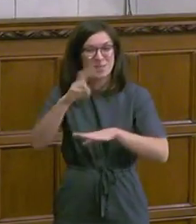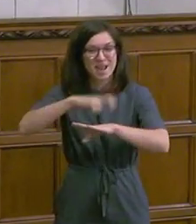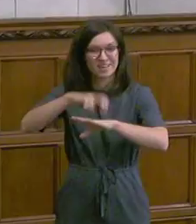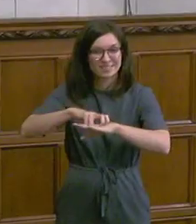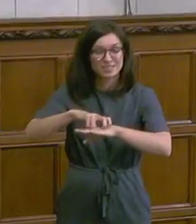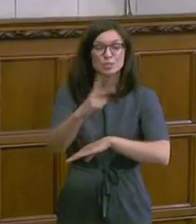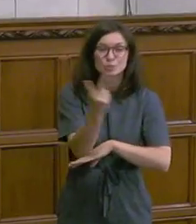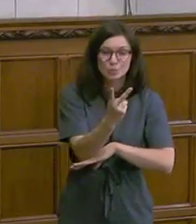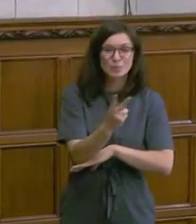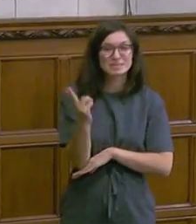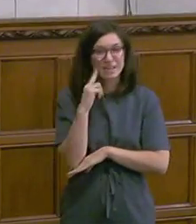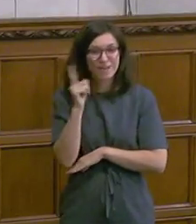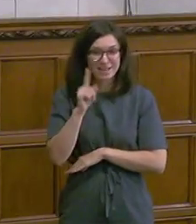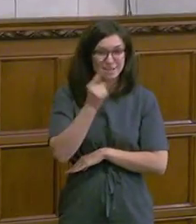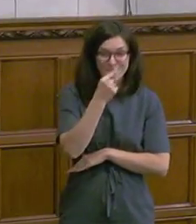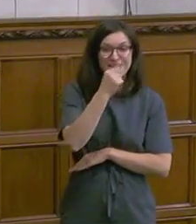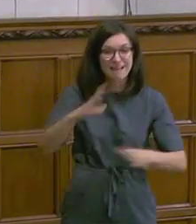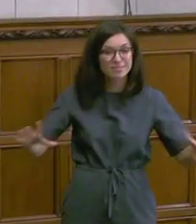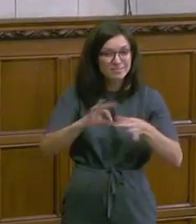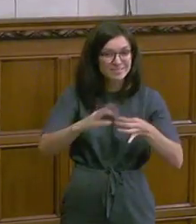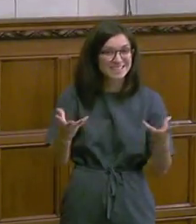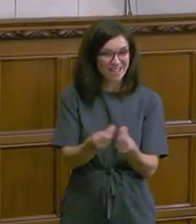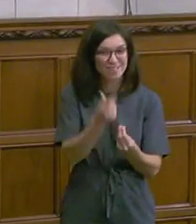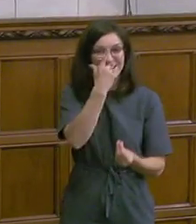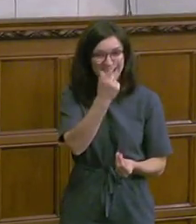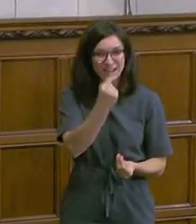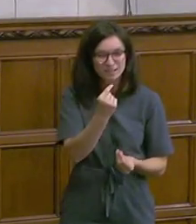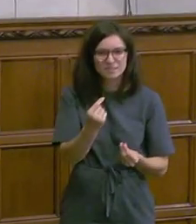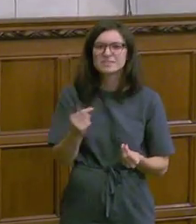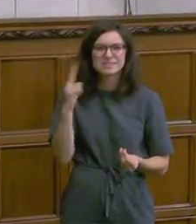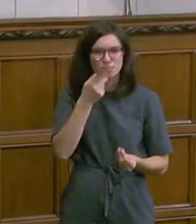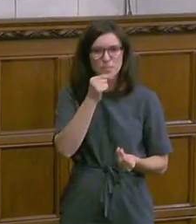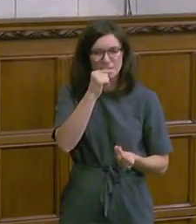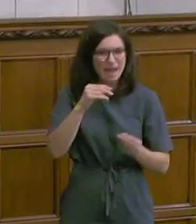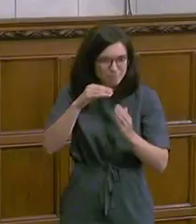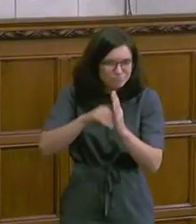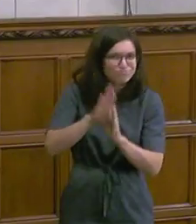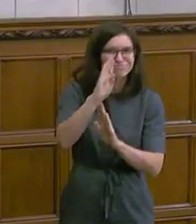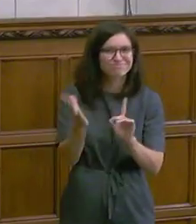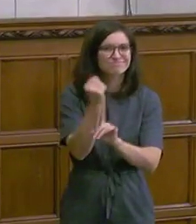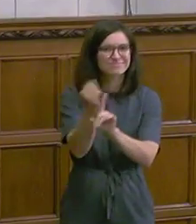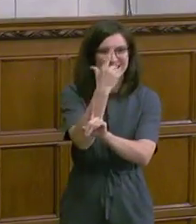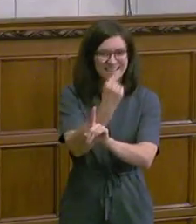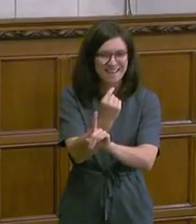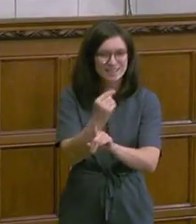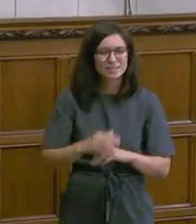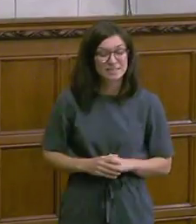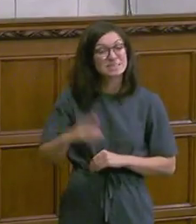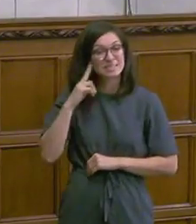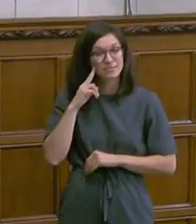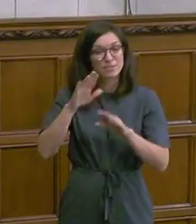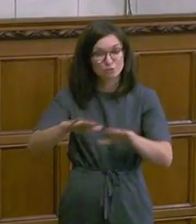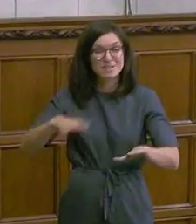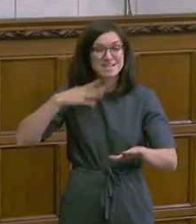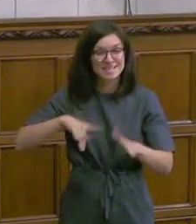hearing impaired and excelling if the right effort is put into the process. I want to be heard and understood. So do the deaf children need to be heard. Everyone